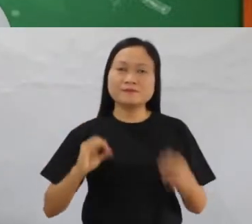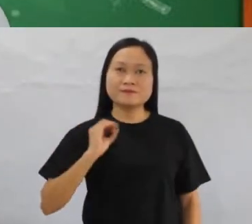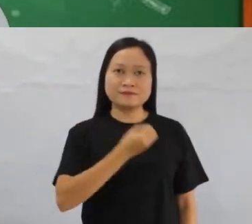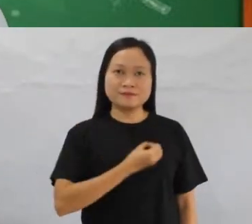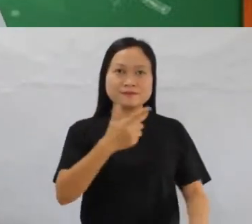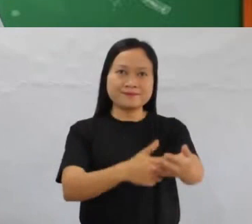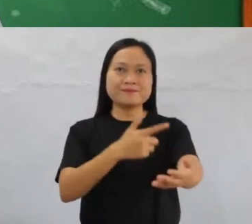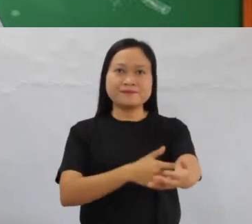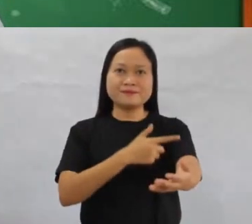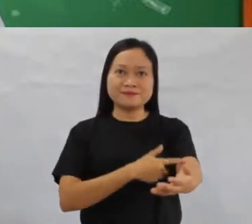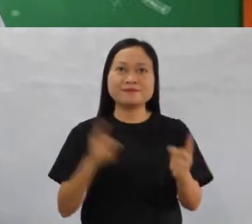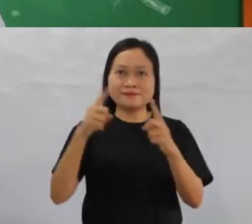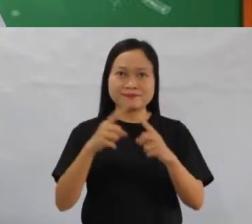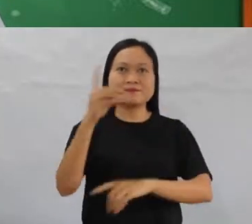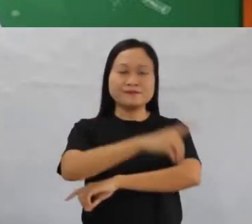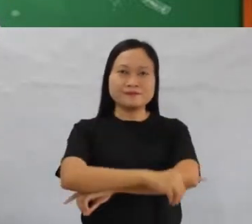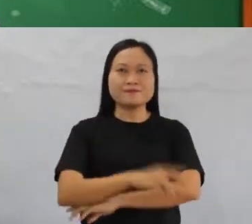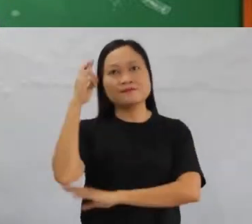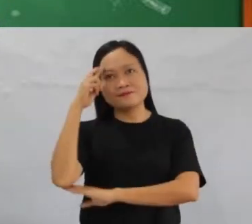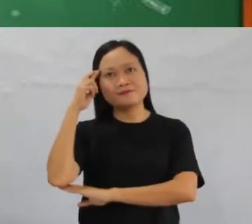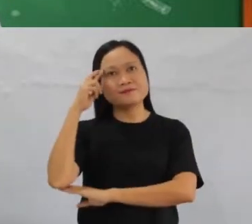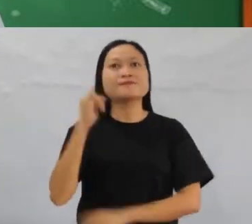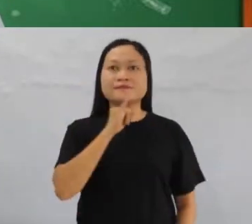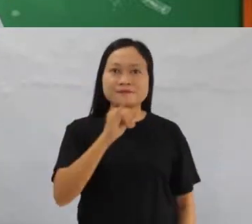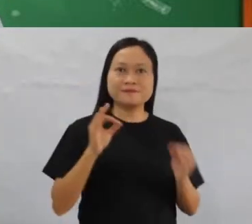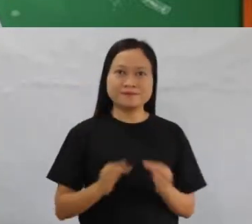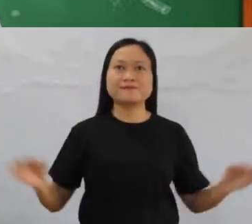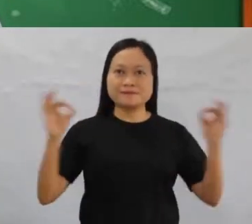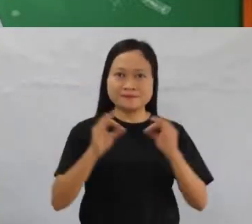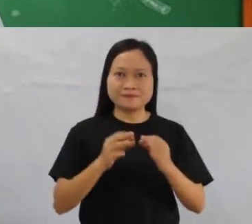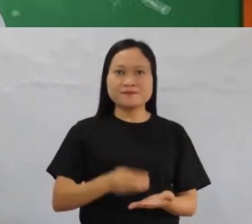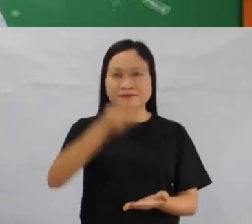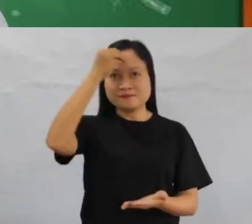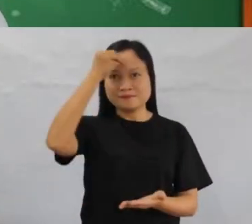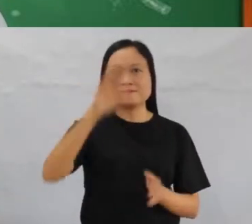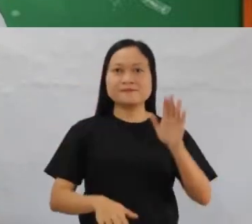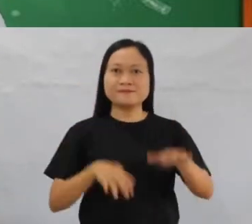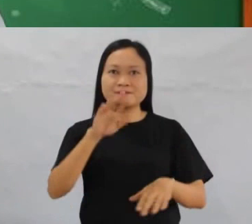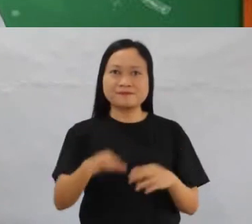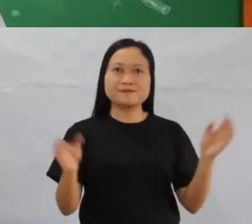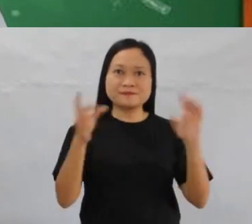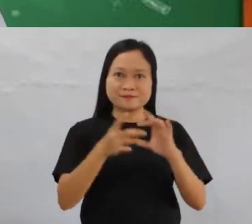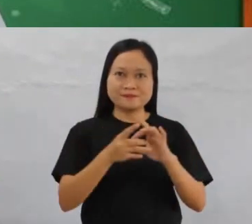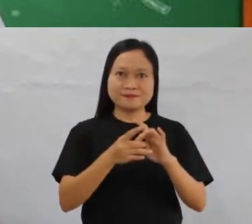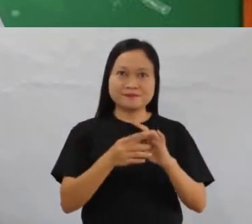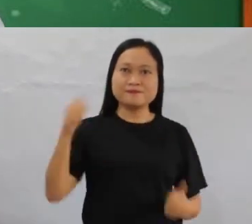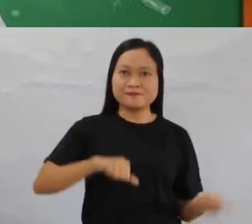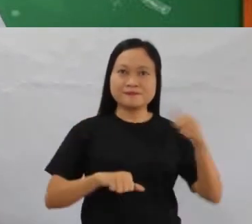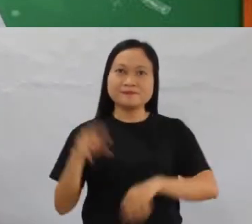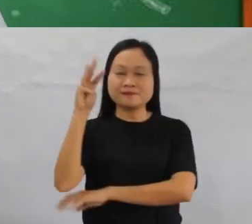our lesson for today. Remember, it is important to learn the steps of